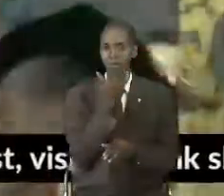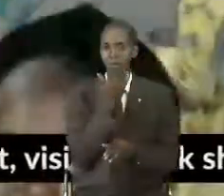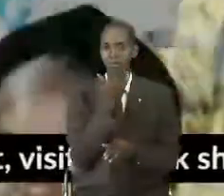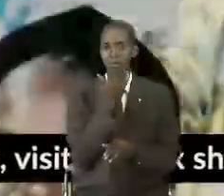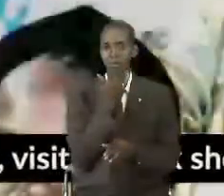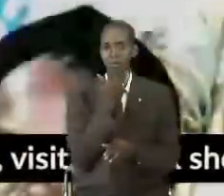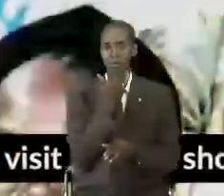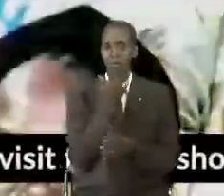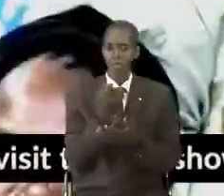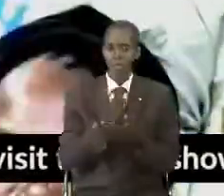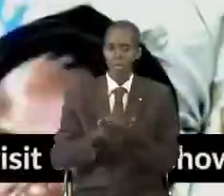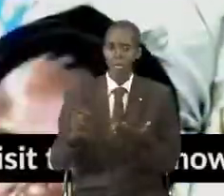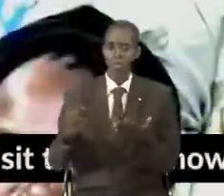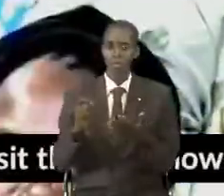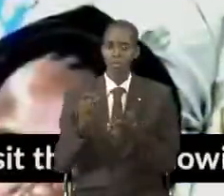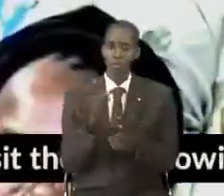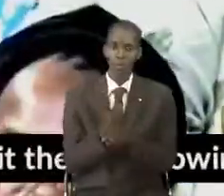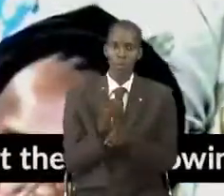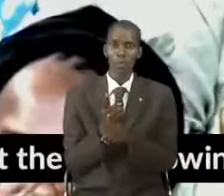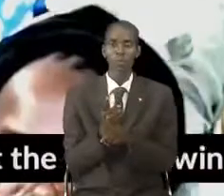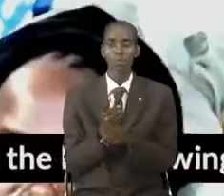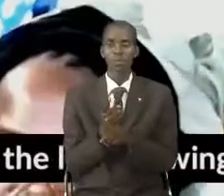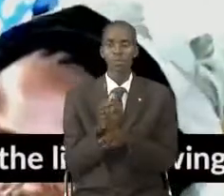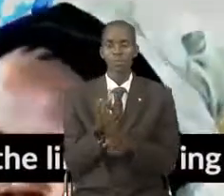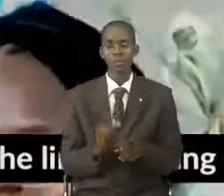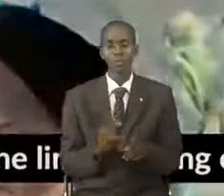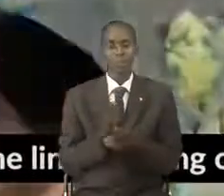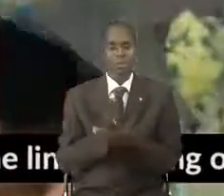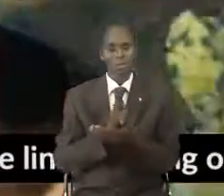Please check very well